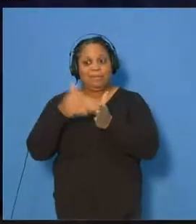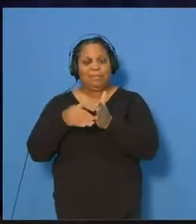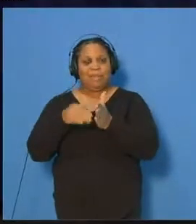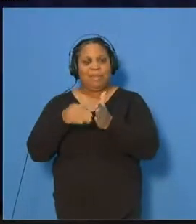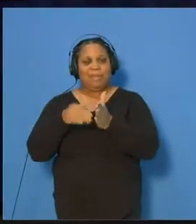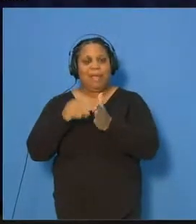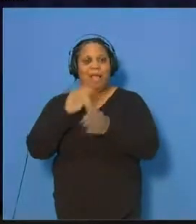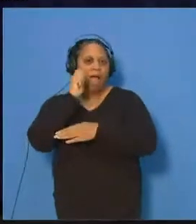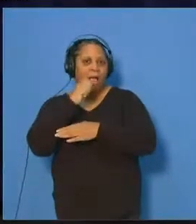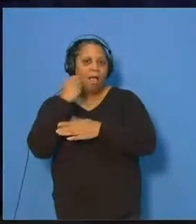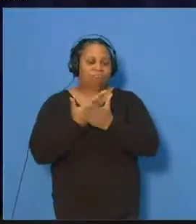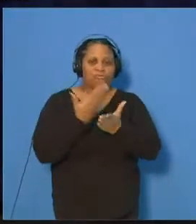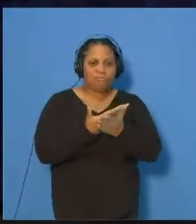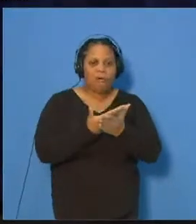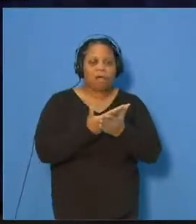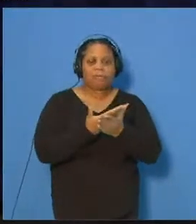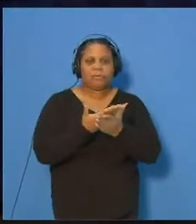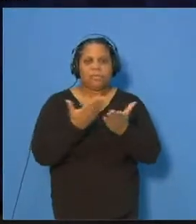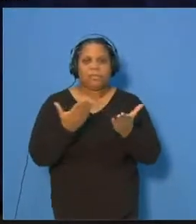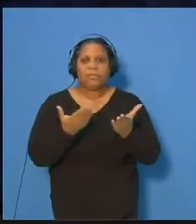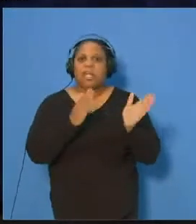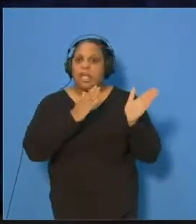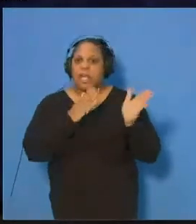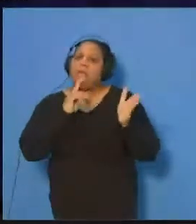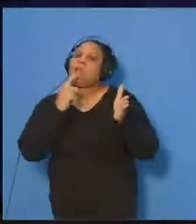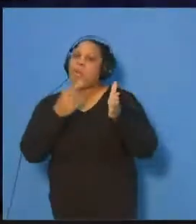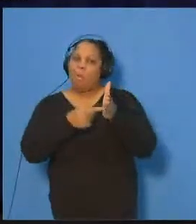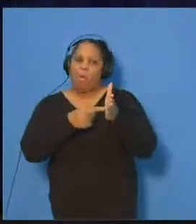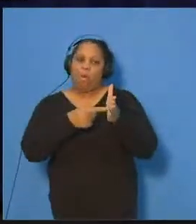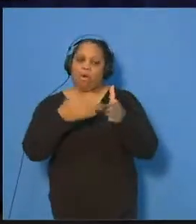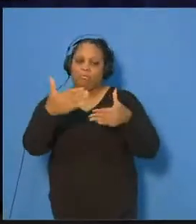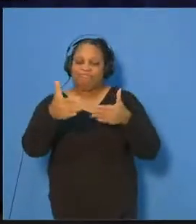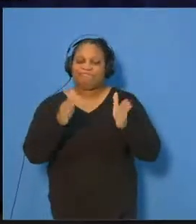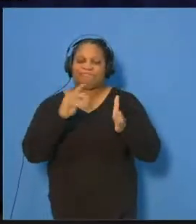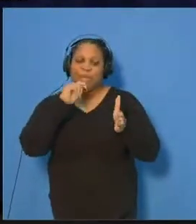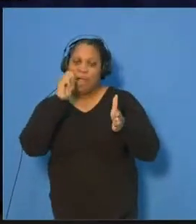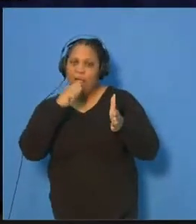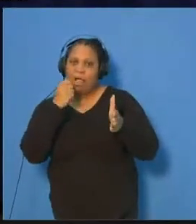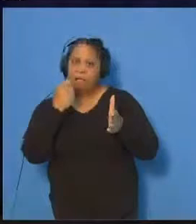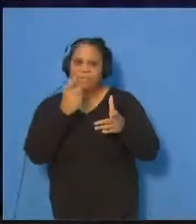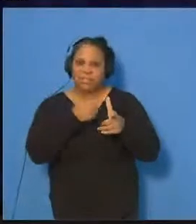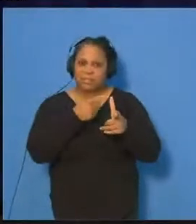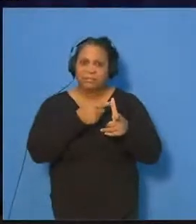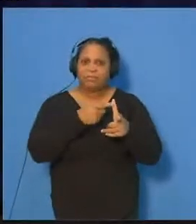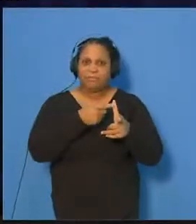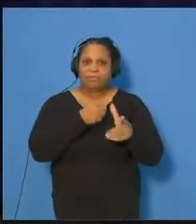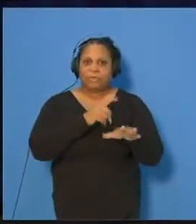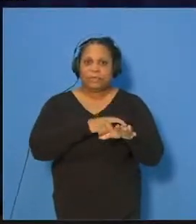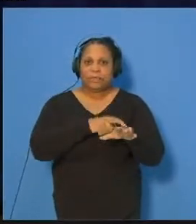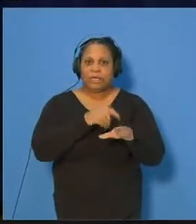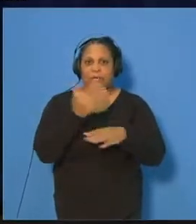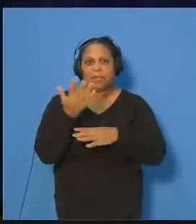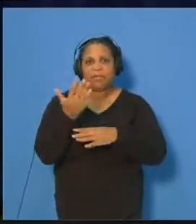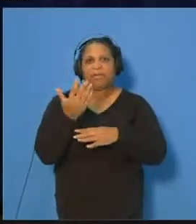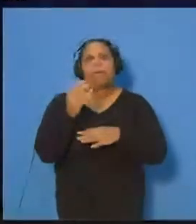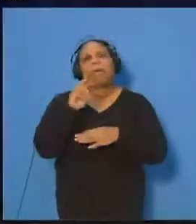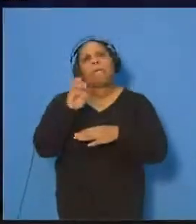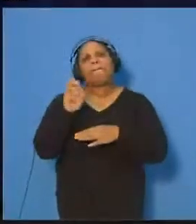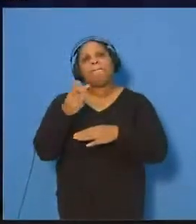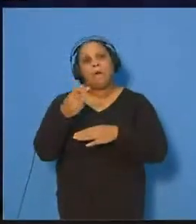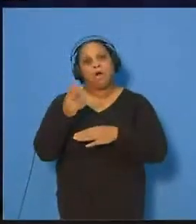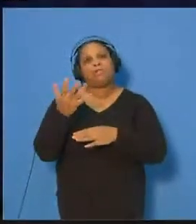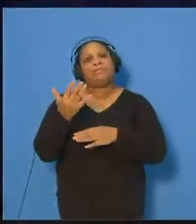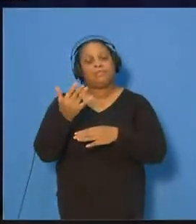Yes, and swabs did arrive in the country. Sorry, an order of 10,000 swabs were placed, and the first set did arrive in the country on the 15th. We could have